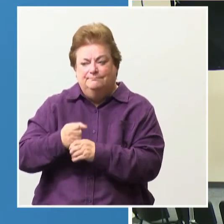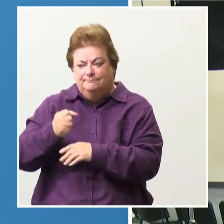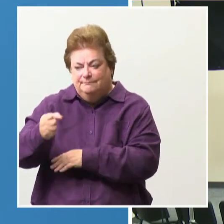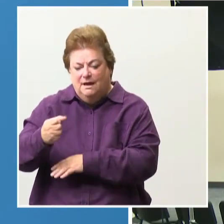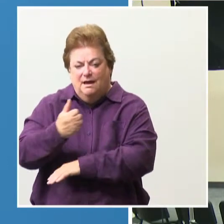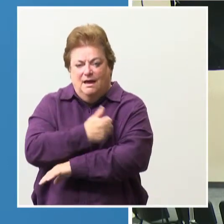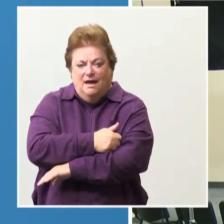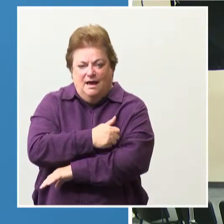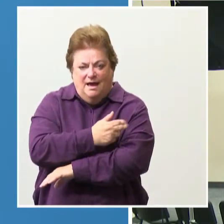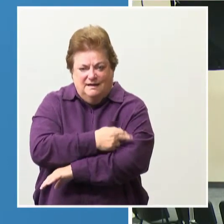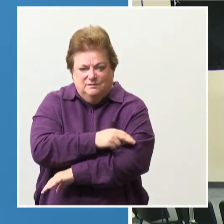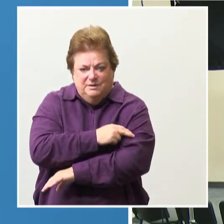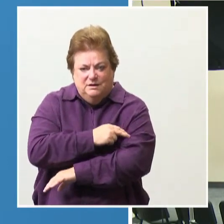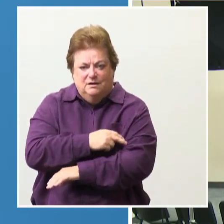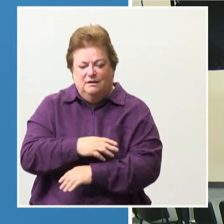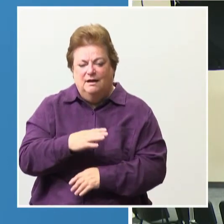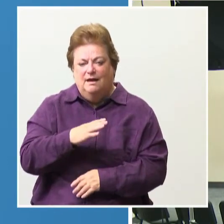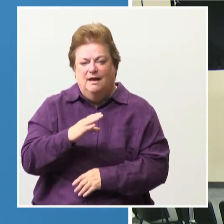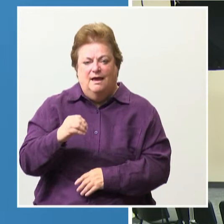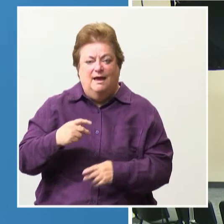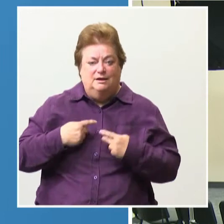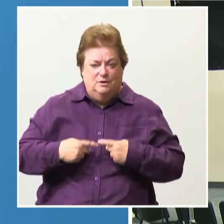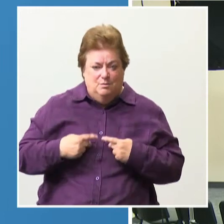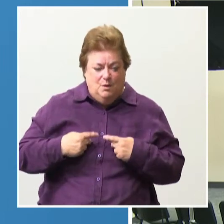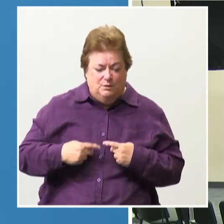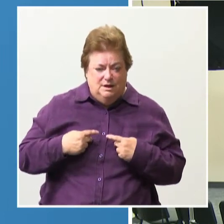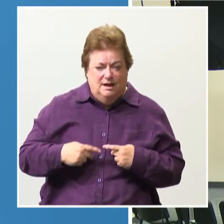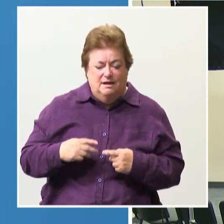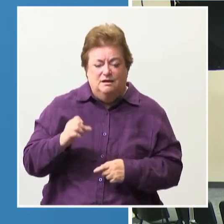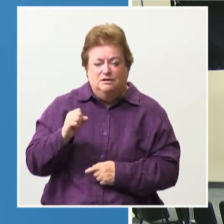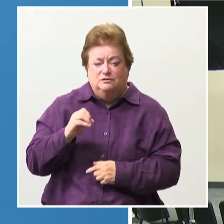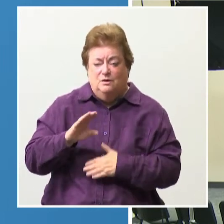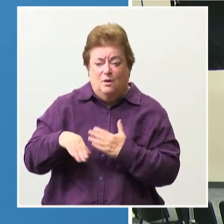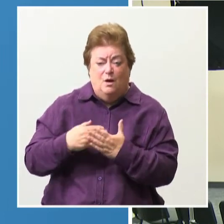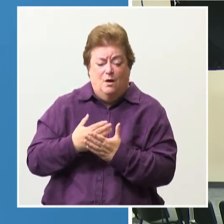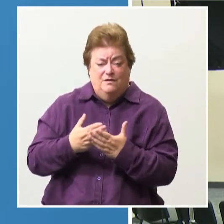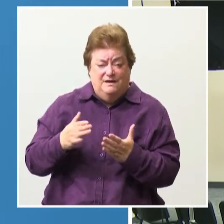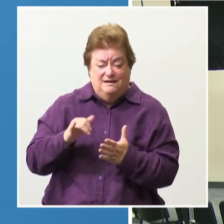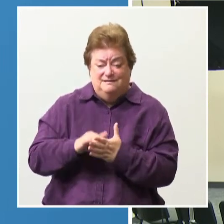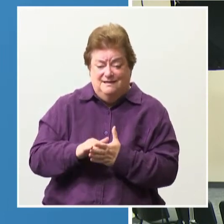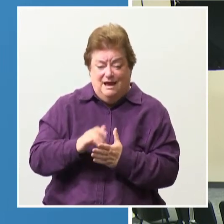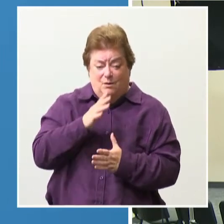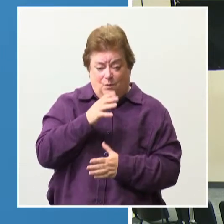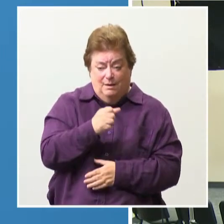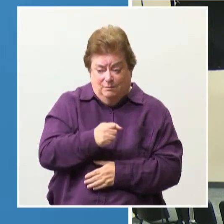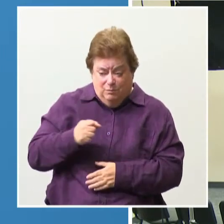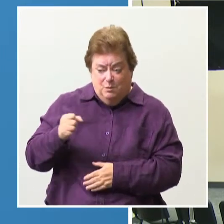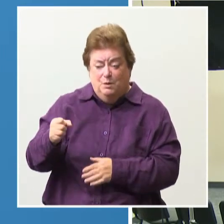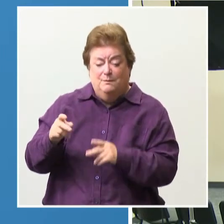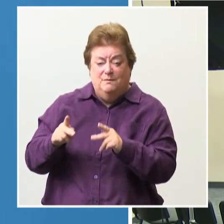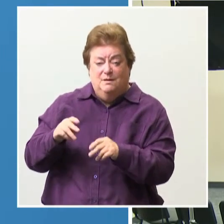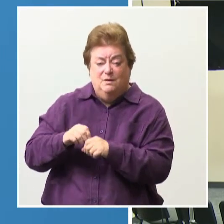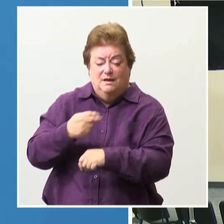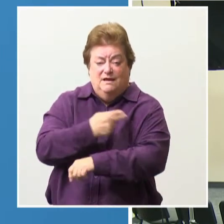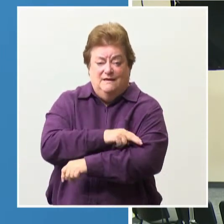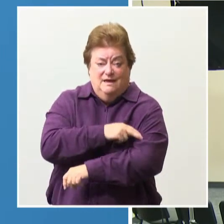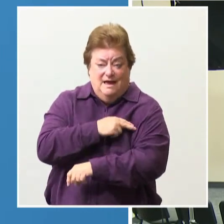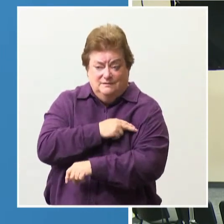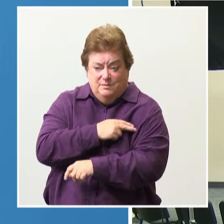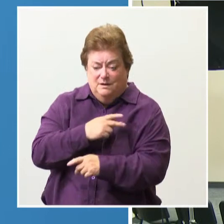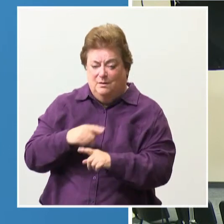of secondary bacterial pneumonia. So all things that could land people in the hospital, and we absolutely have